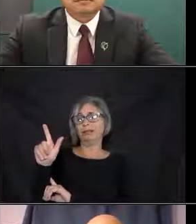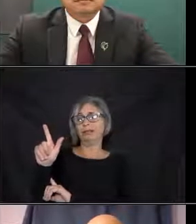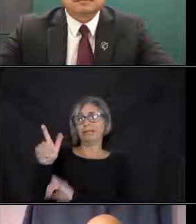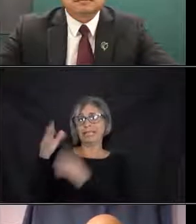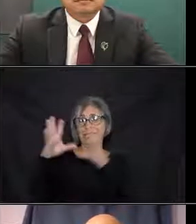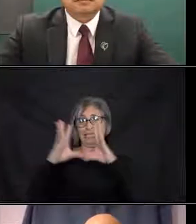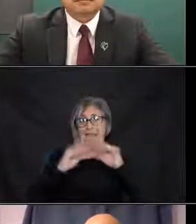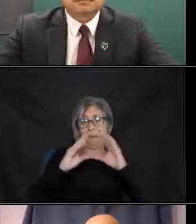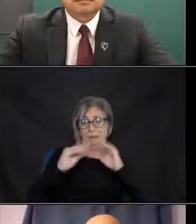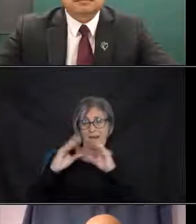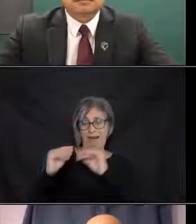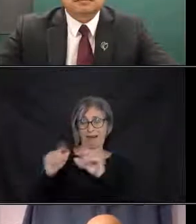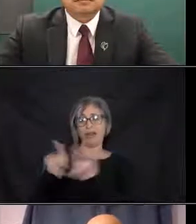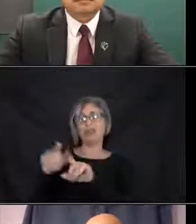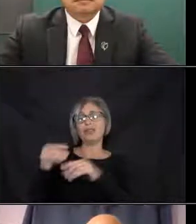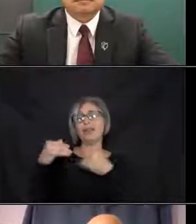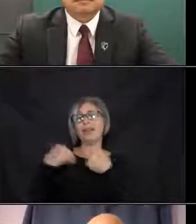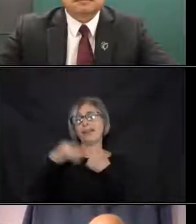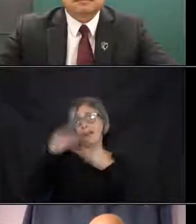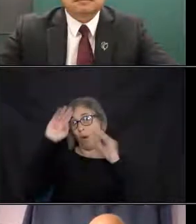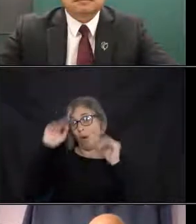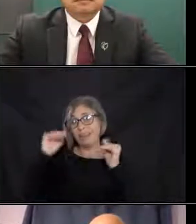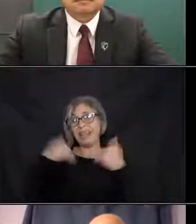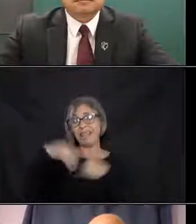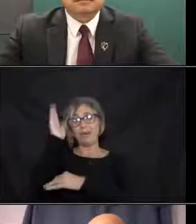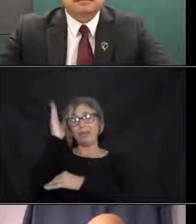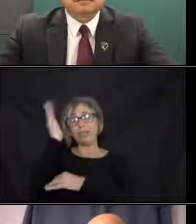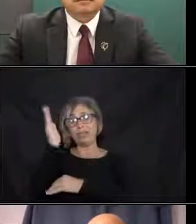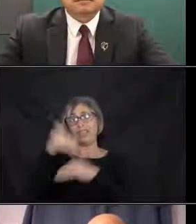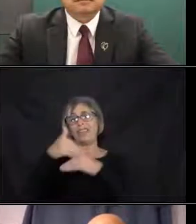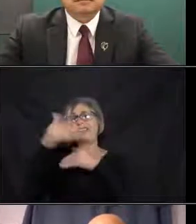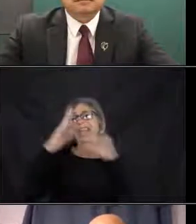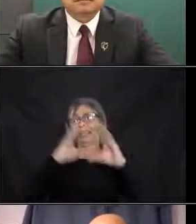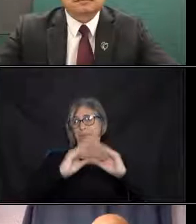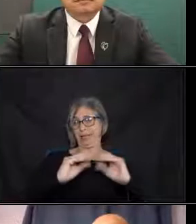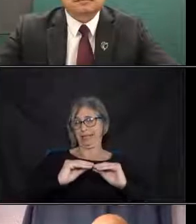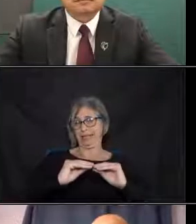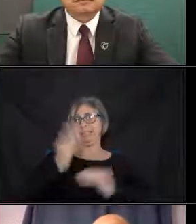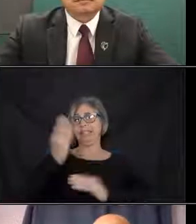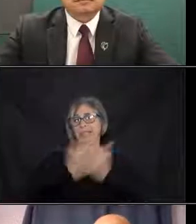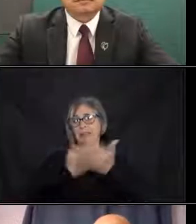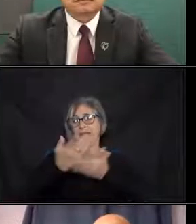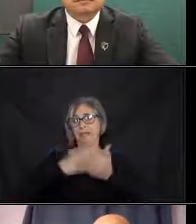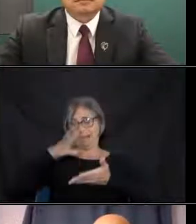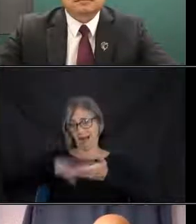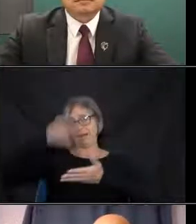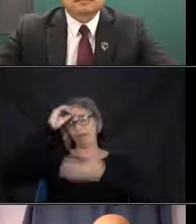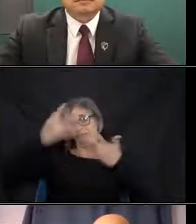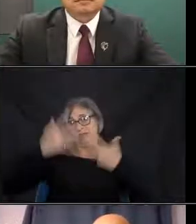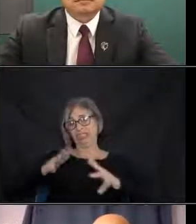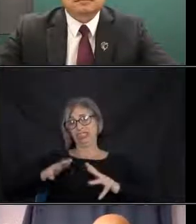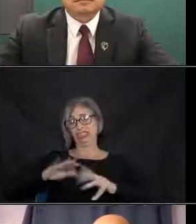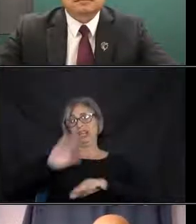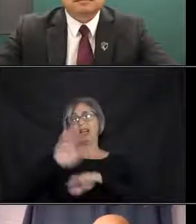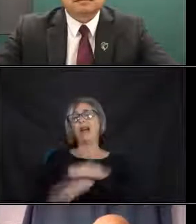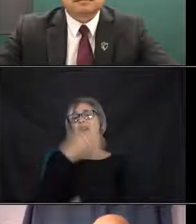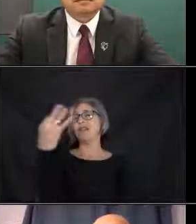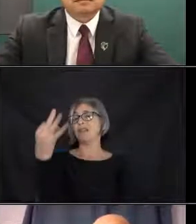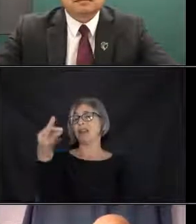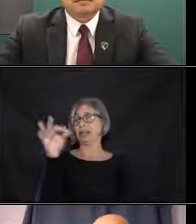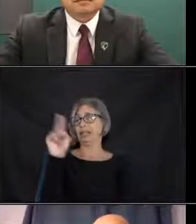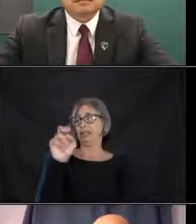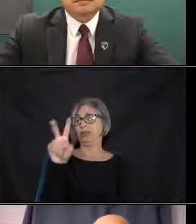seminars, and I'll have hopefully have a presentation at the next meeting of some of the things that I've learned. On the 19th, I attended